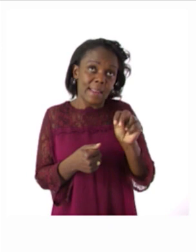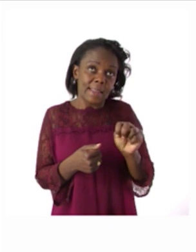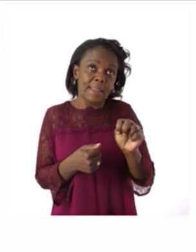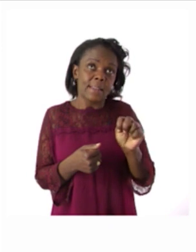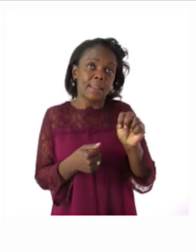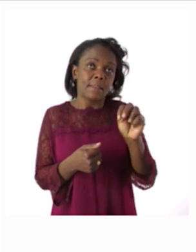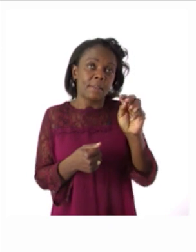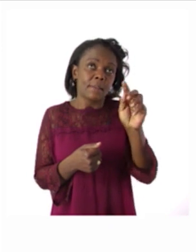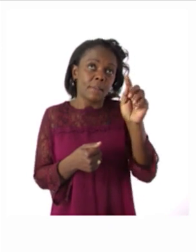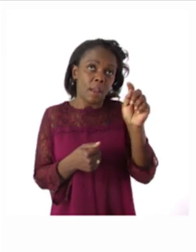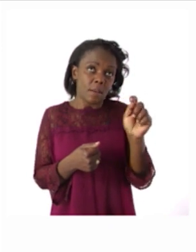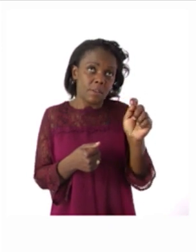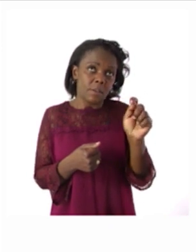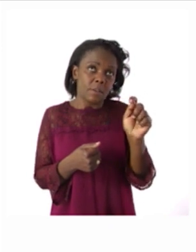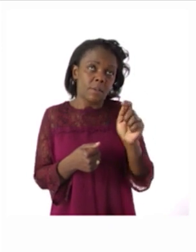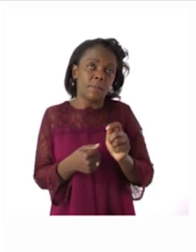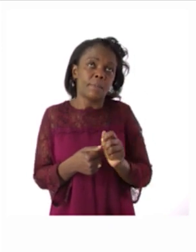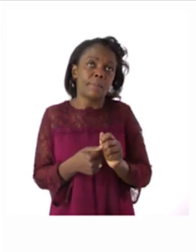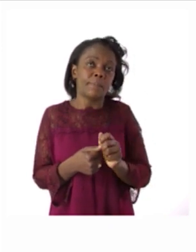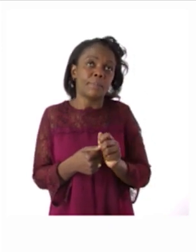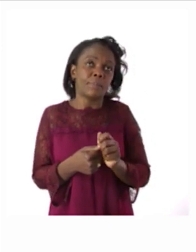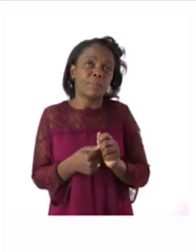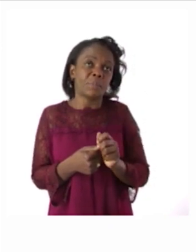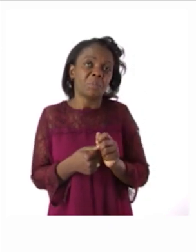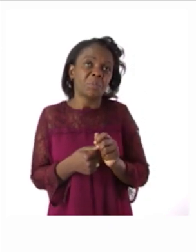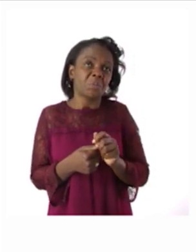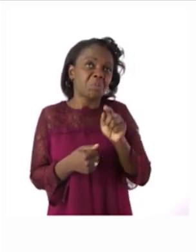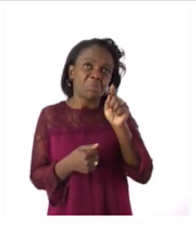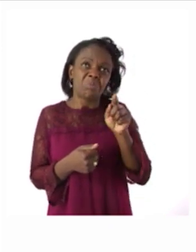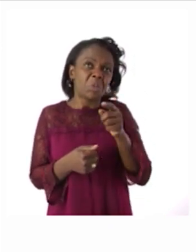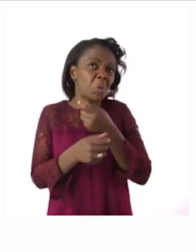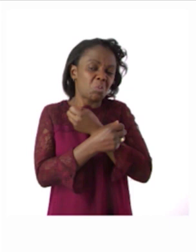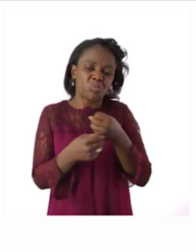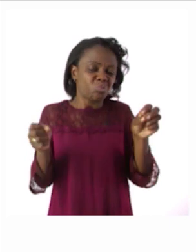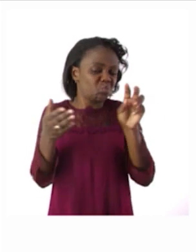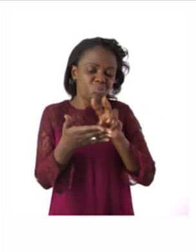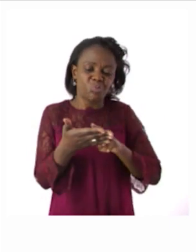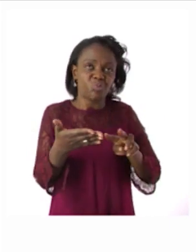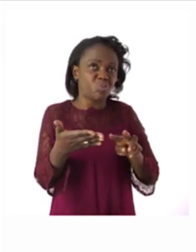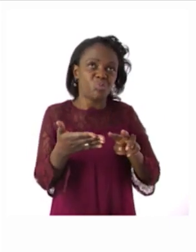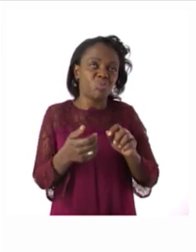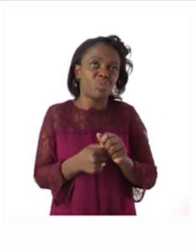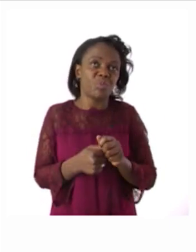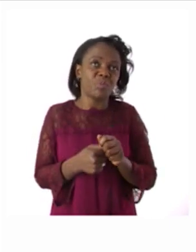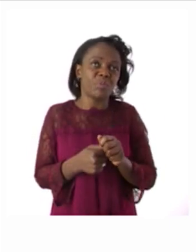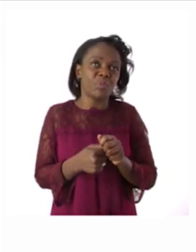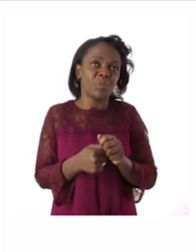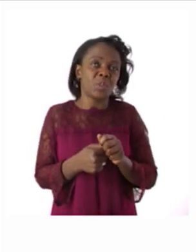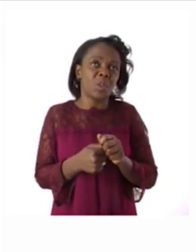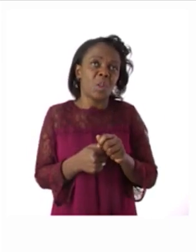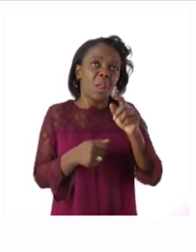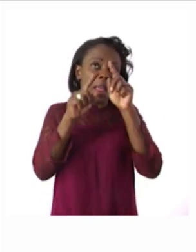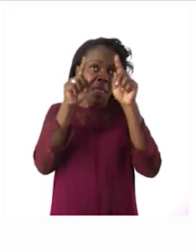and a T. But I can't read them still. So now the picture says it's a 10. So